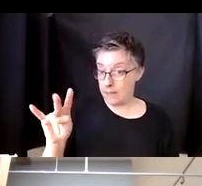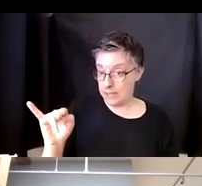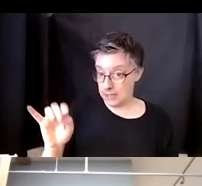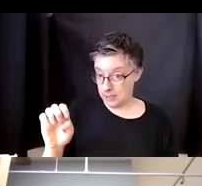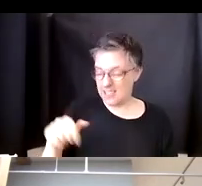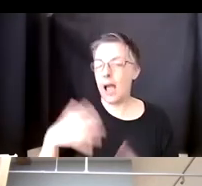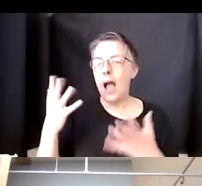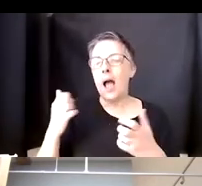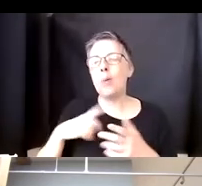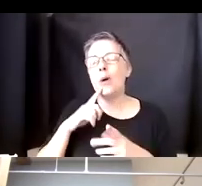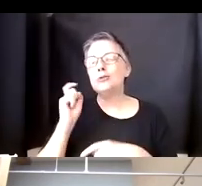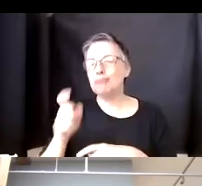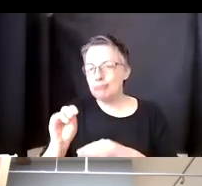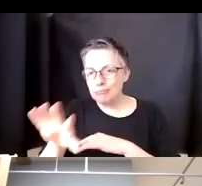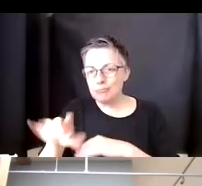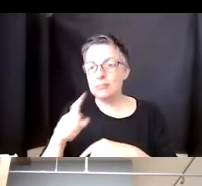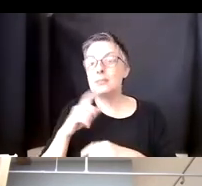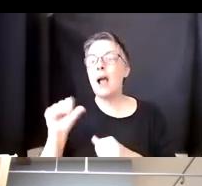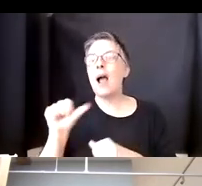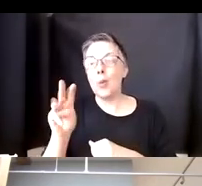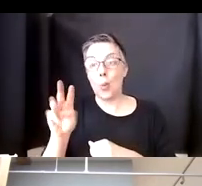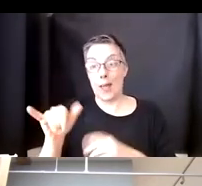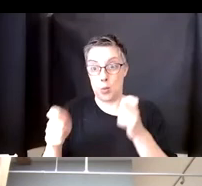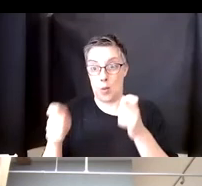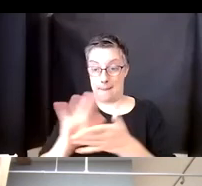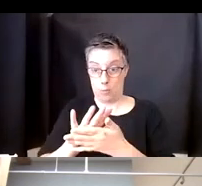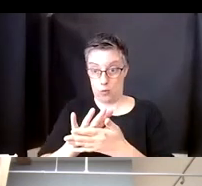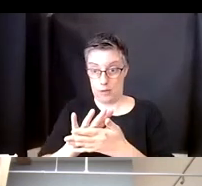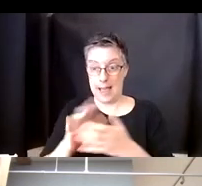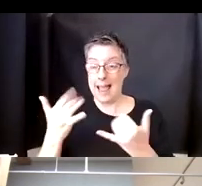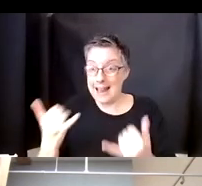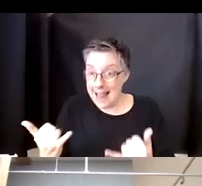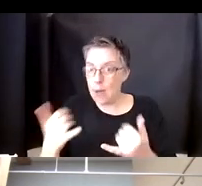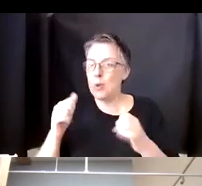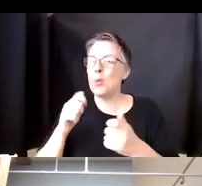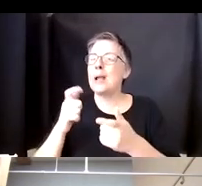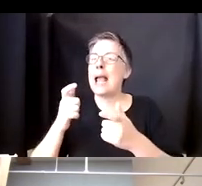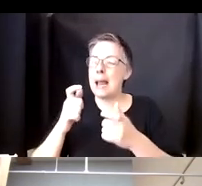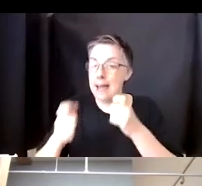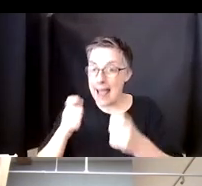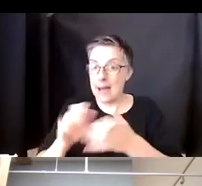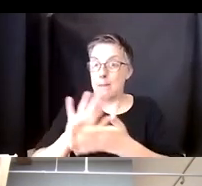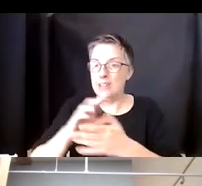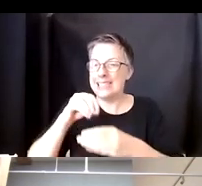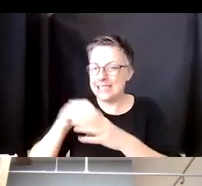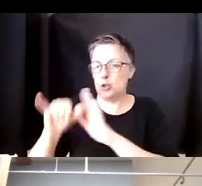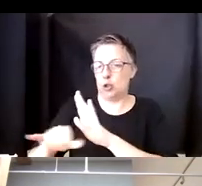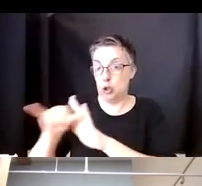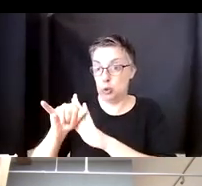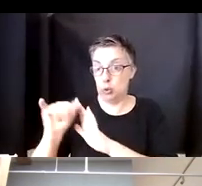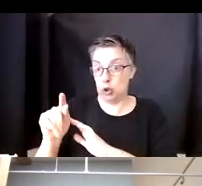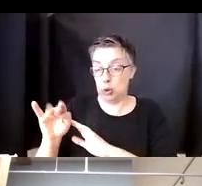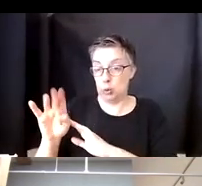wanted to give that there is another way to edit movie, and you can now edit movies in YouTube. So YouTube now has like a